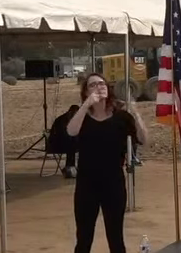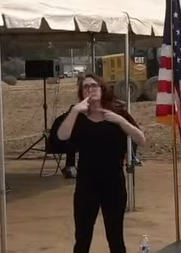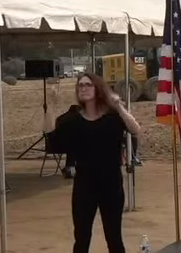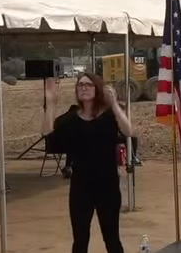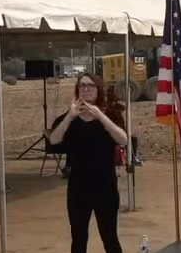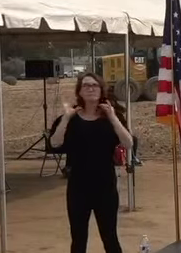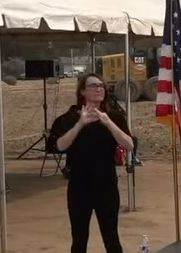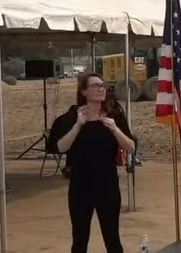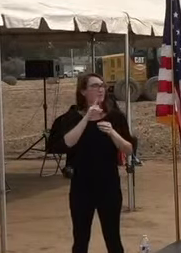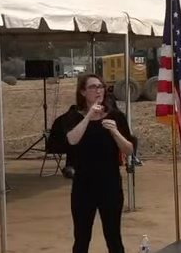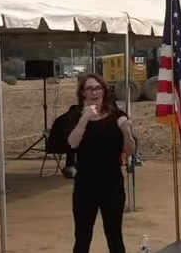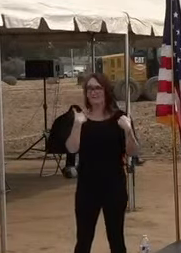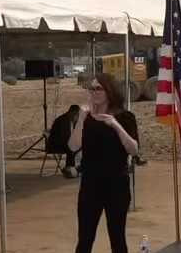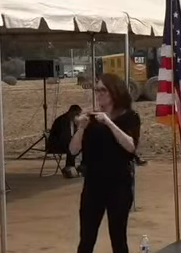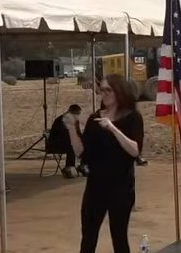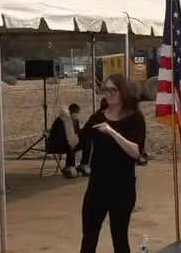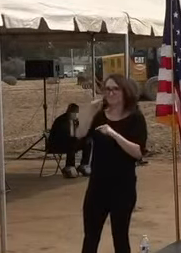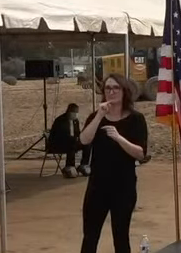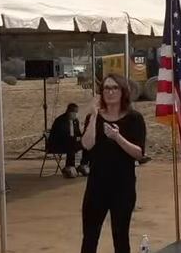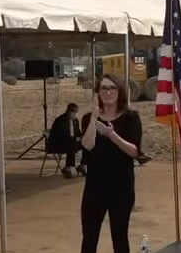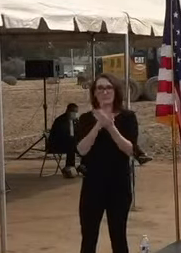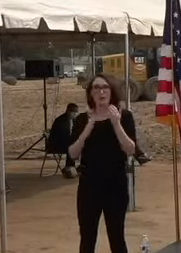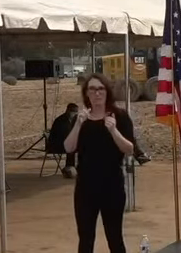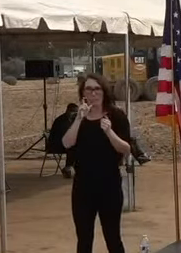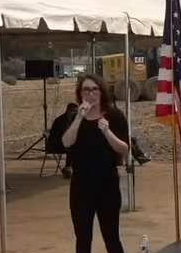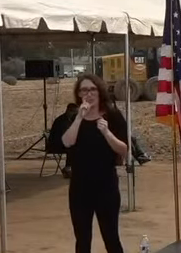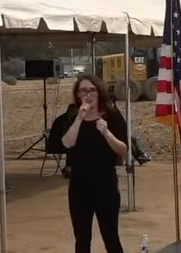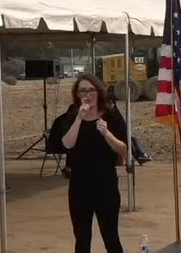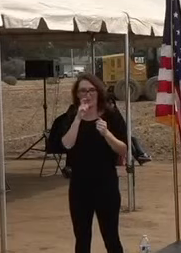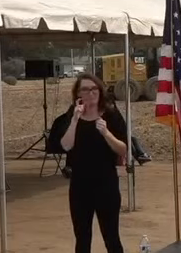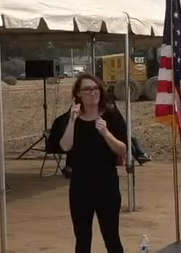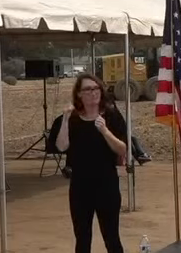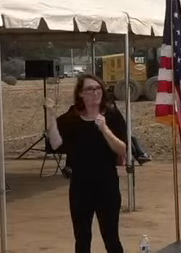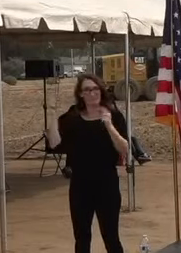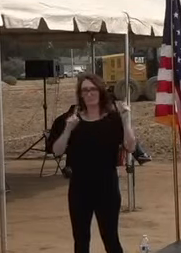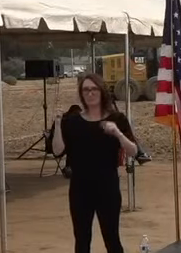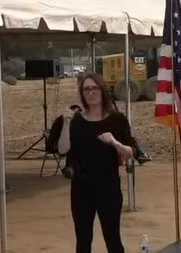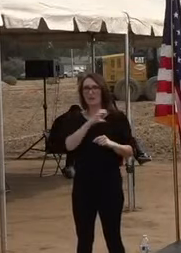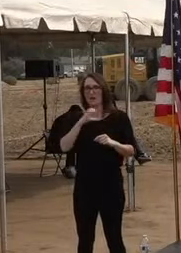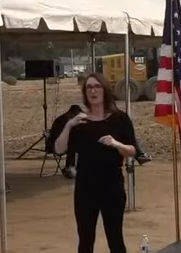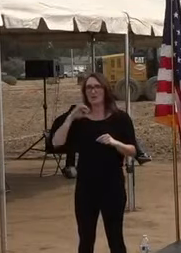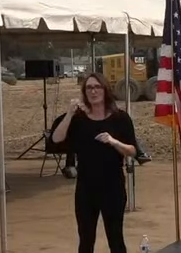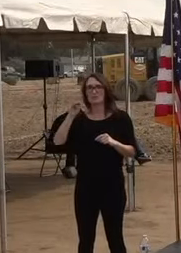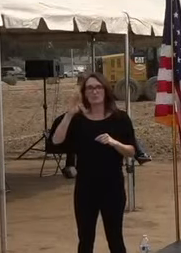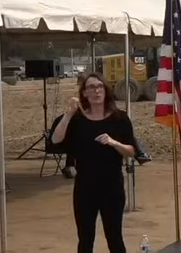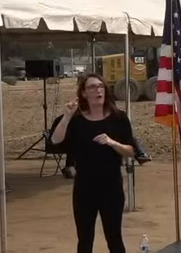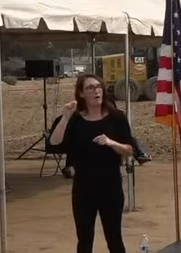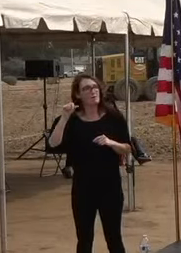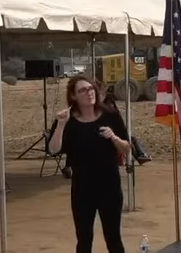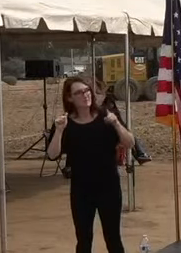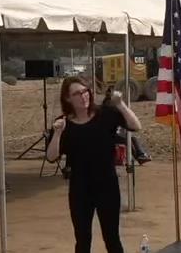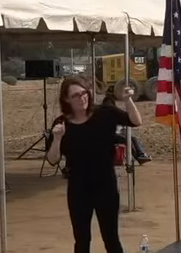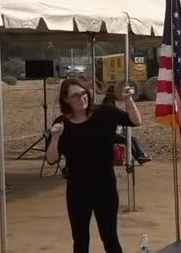with us, we have some of the ones who provided those. We have Congressman Jim Costa,